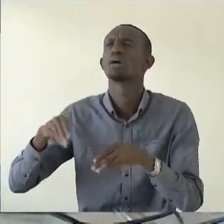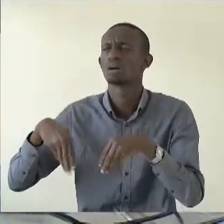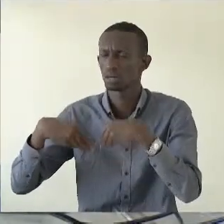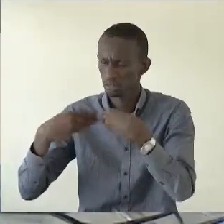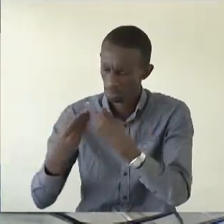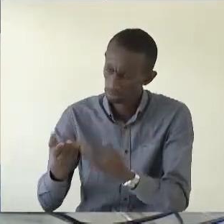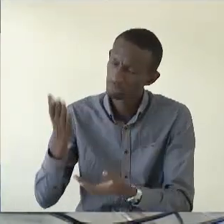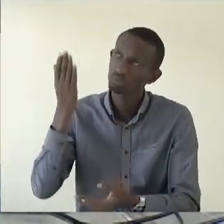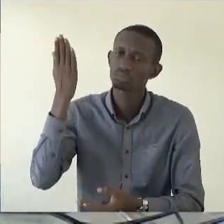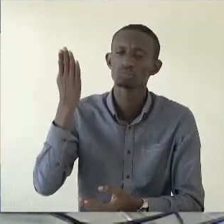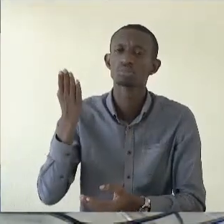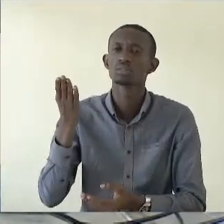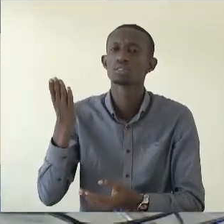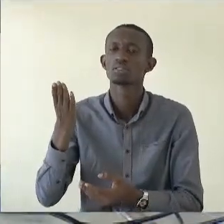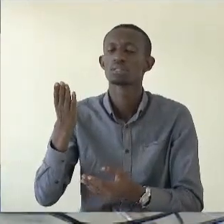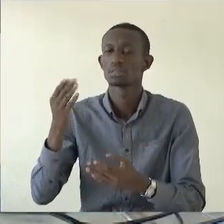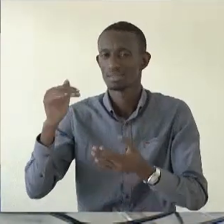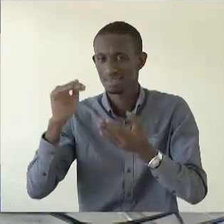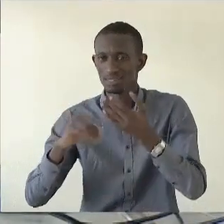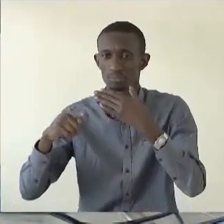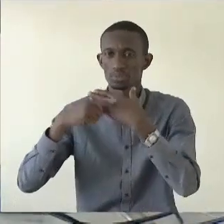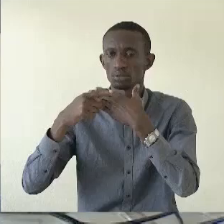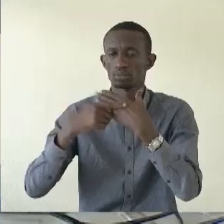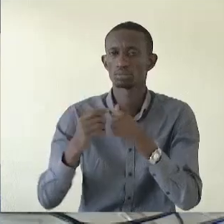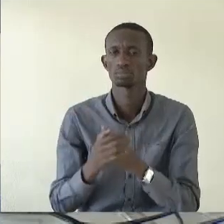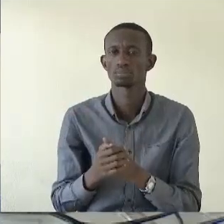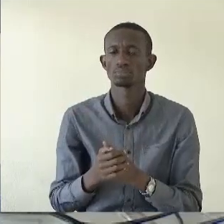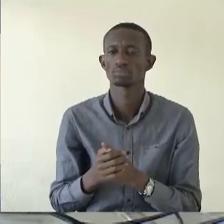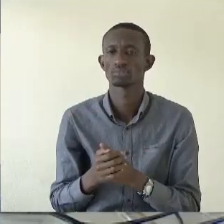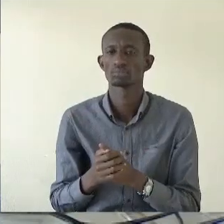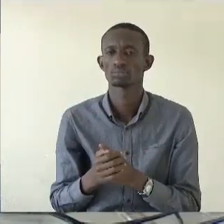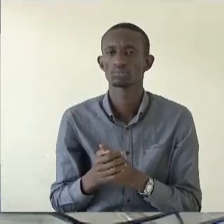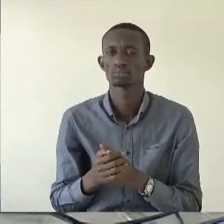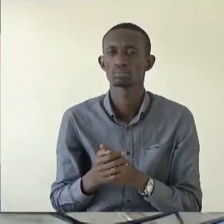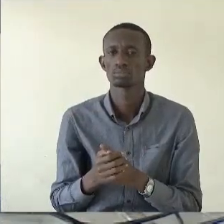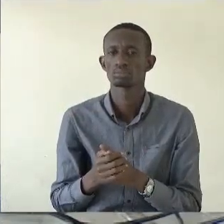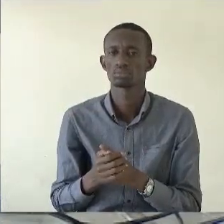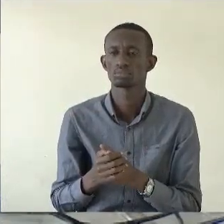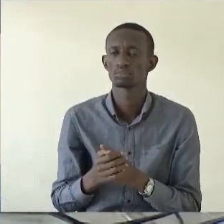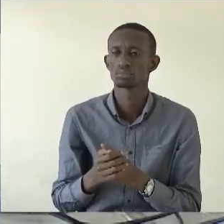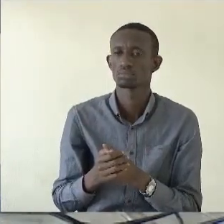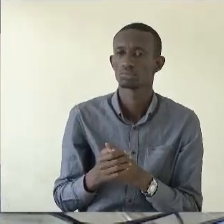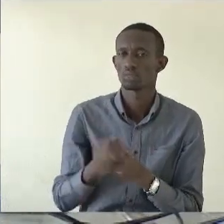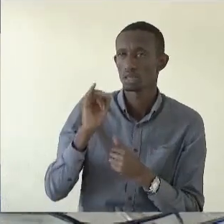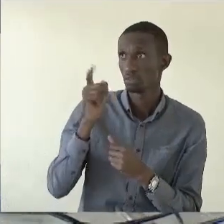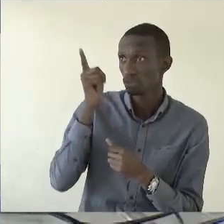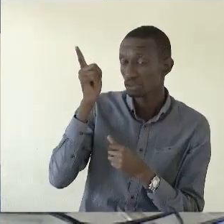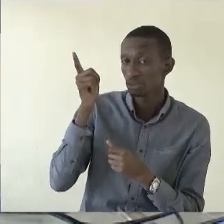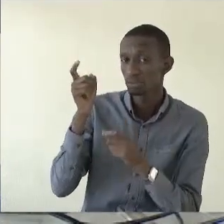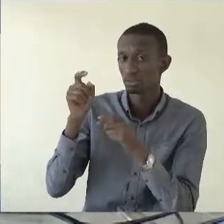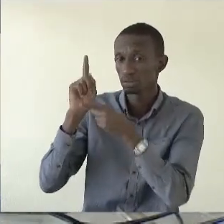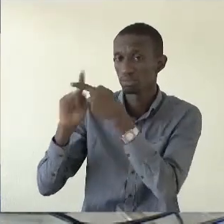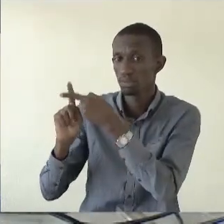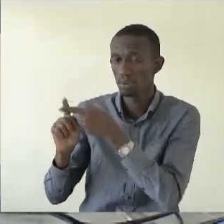this substituent, this is the substituent that is being oxidized, right? So if this is the one that is oxidized,